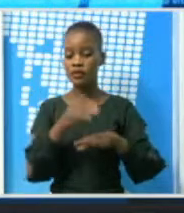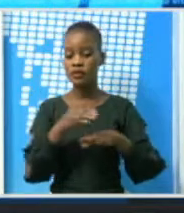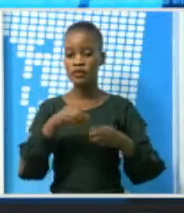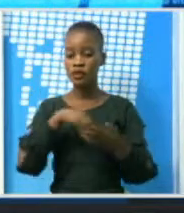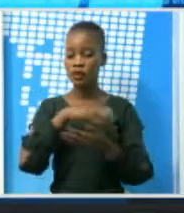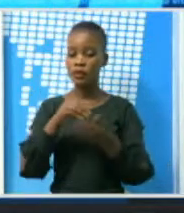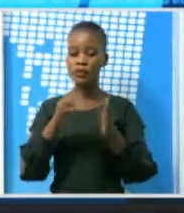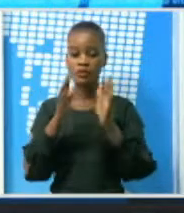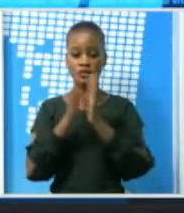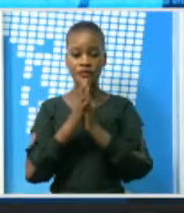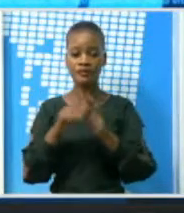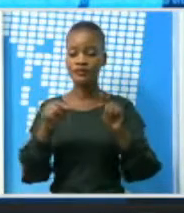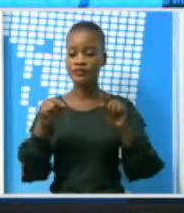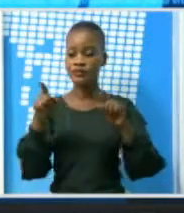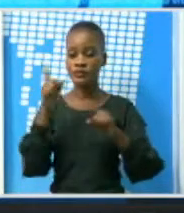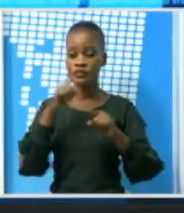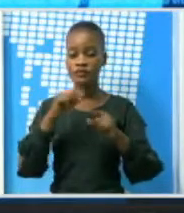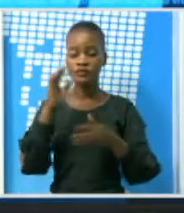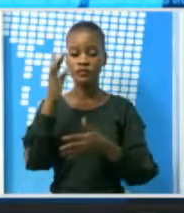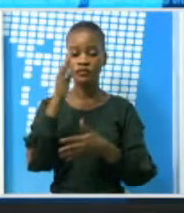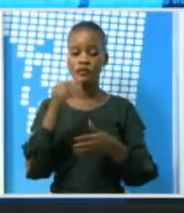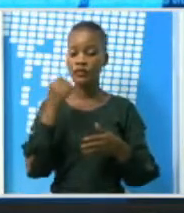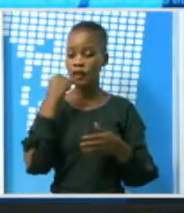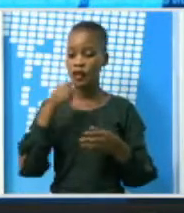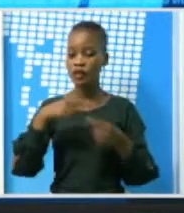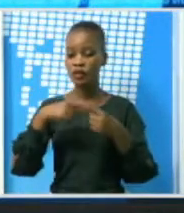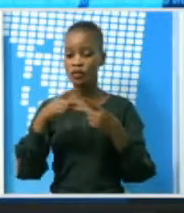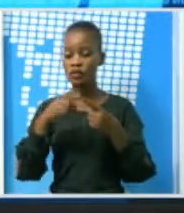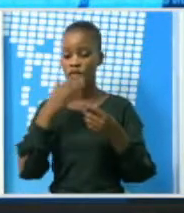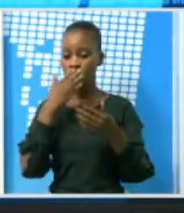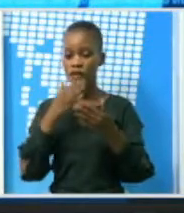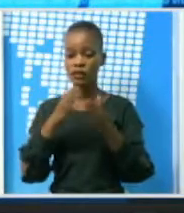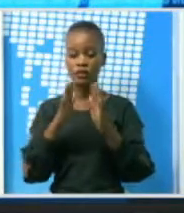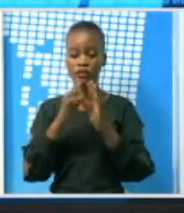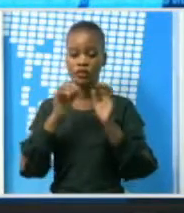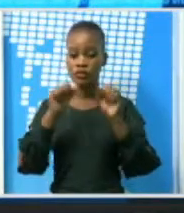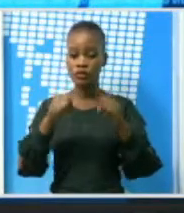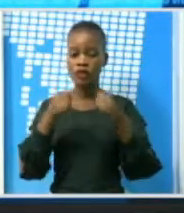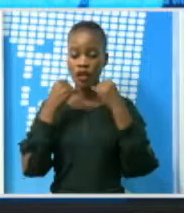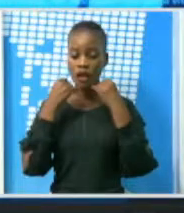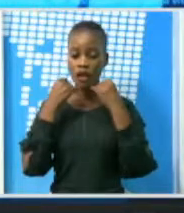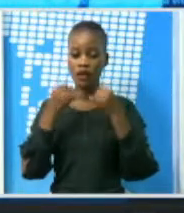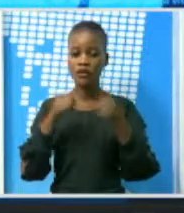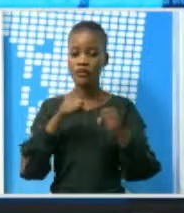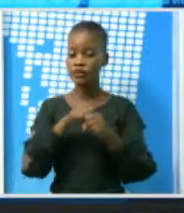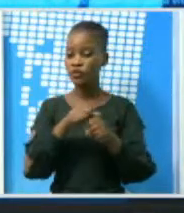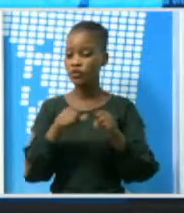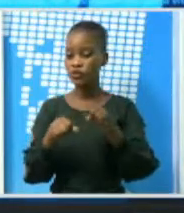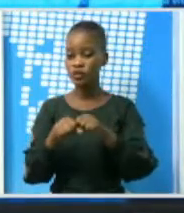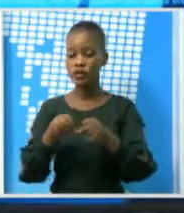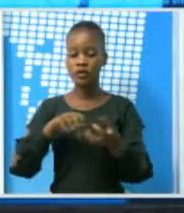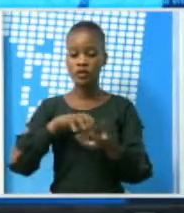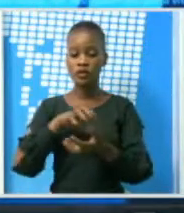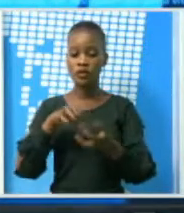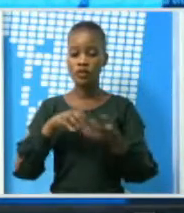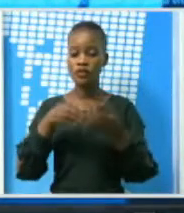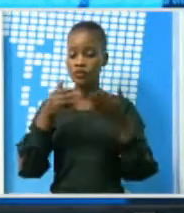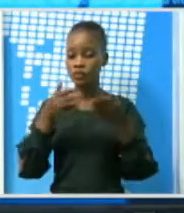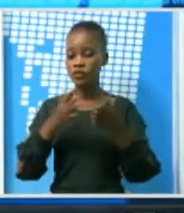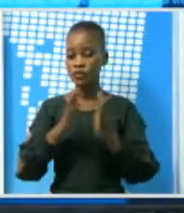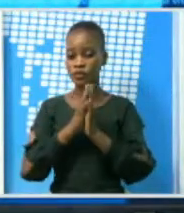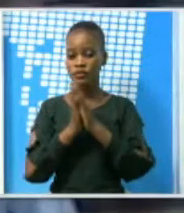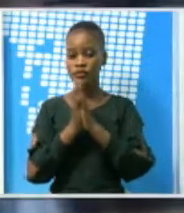allowing both domestic and foreign actors to promote their goods and enhance their business-to-business interactions. Let's have the